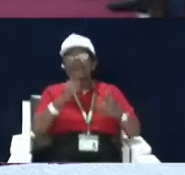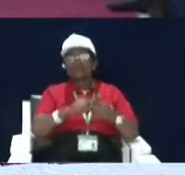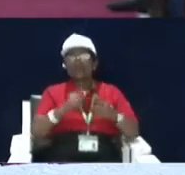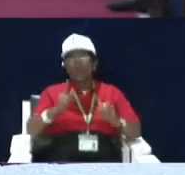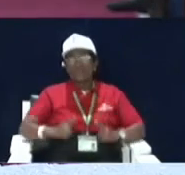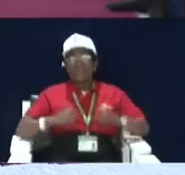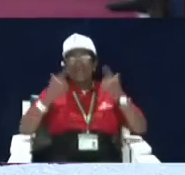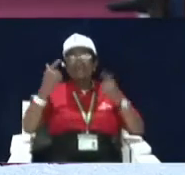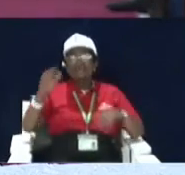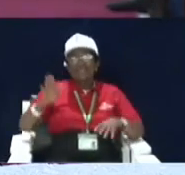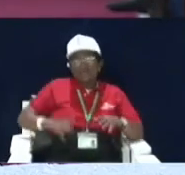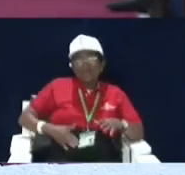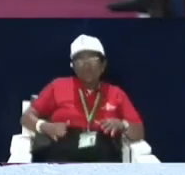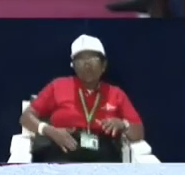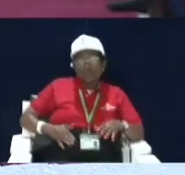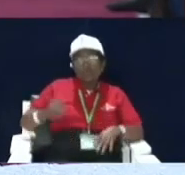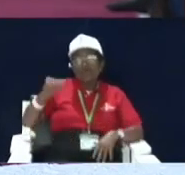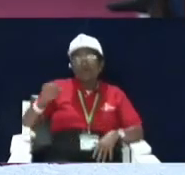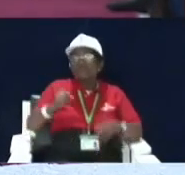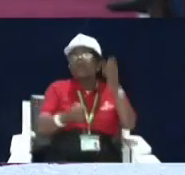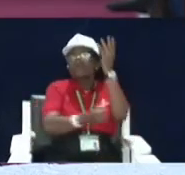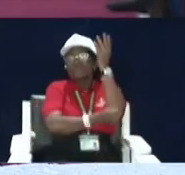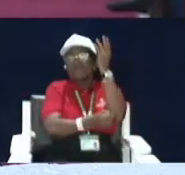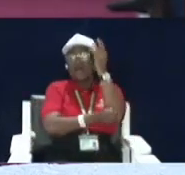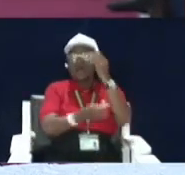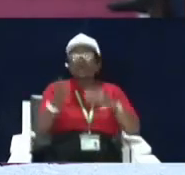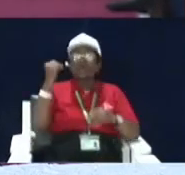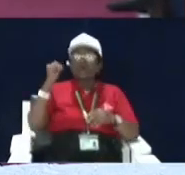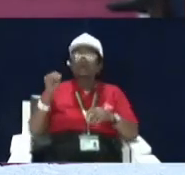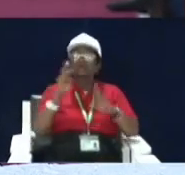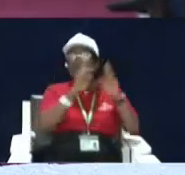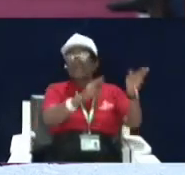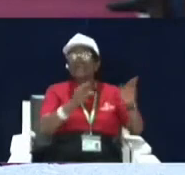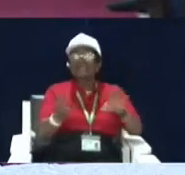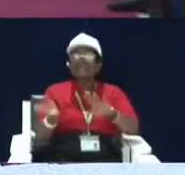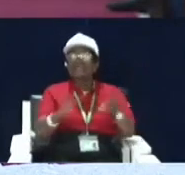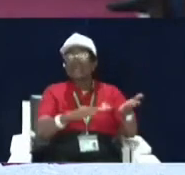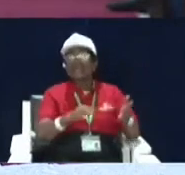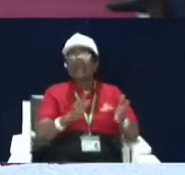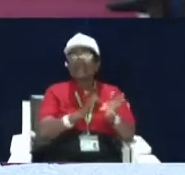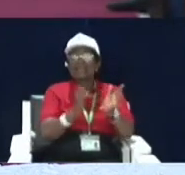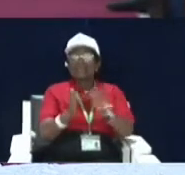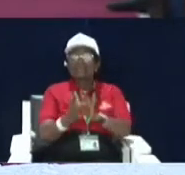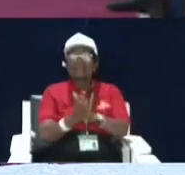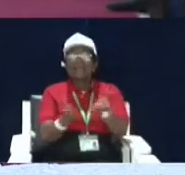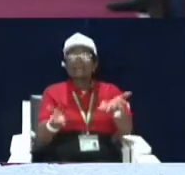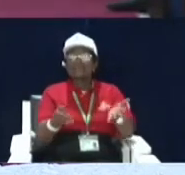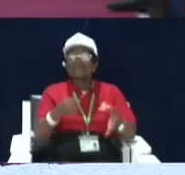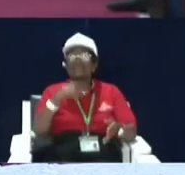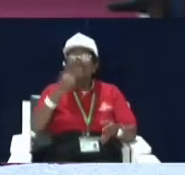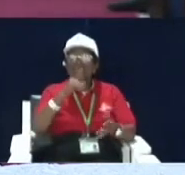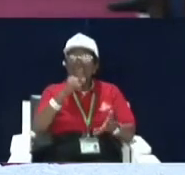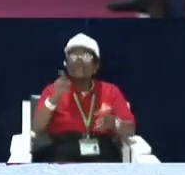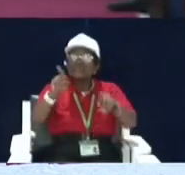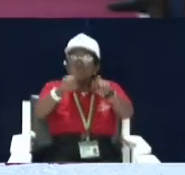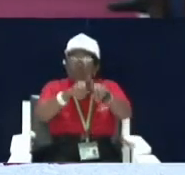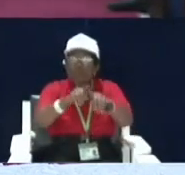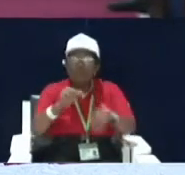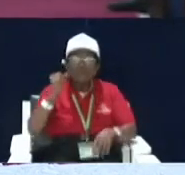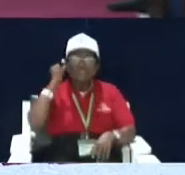The womb of Sarah was already dead. The Bible said so. She was